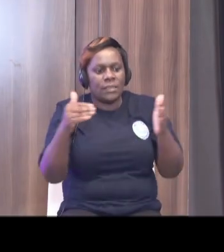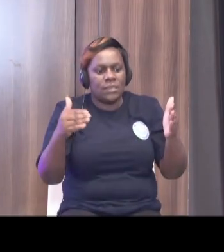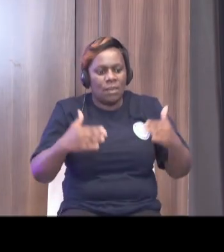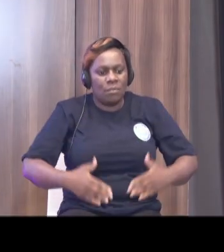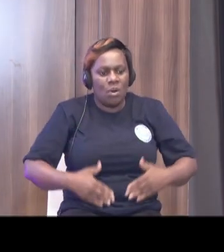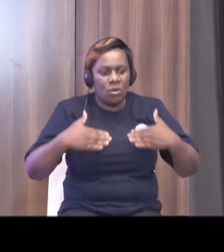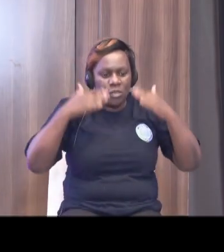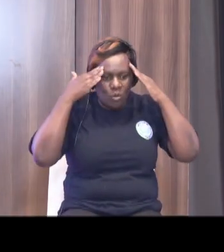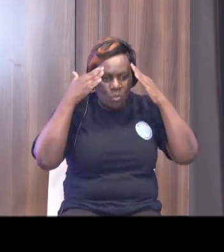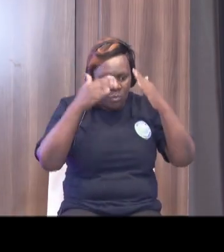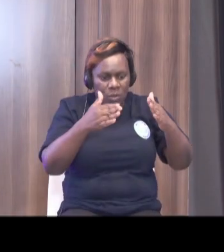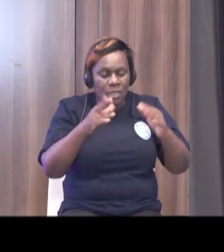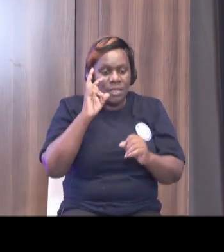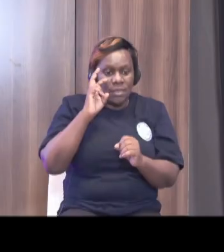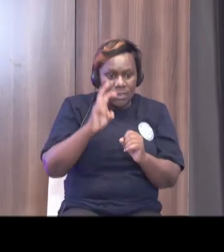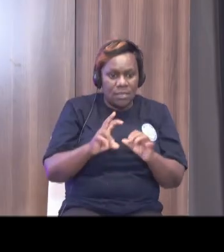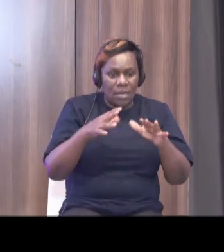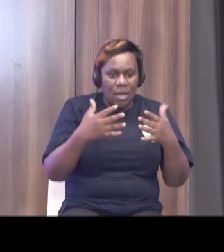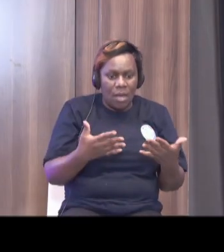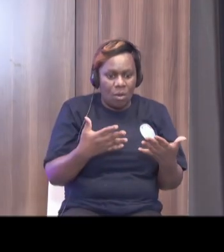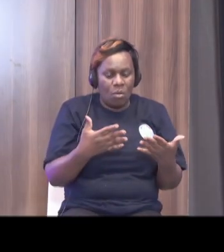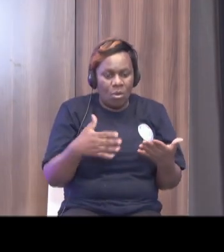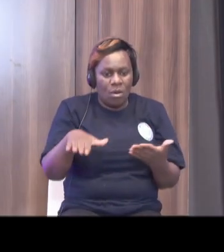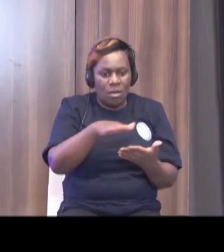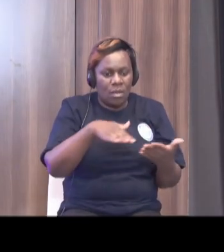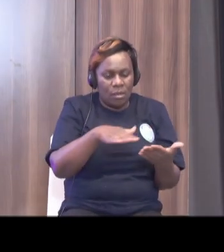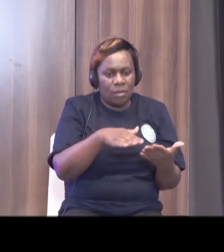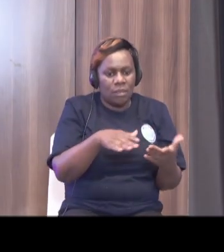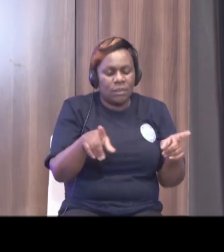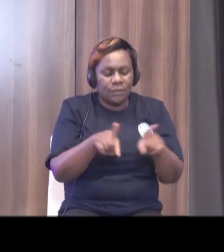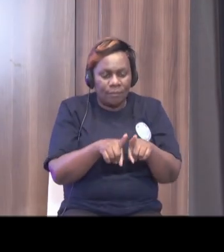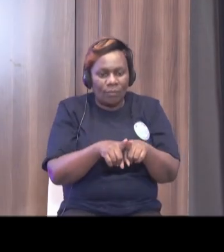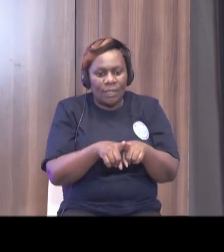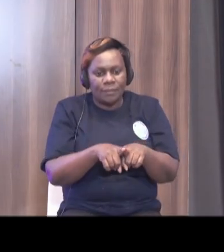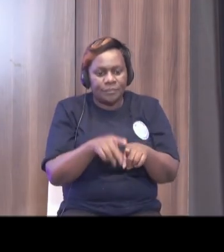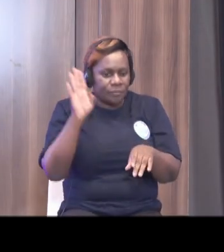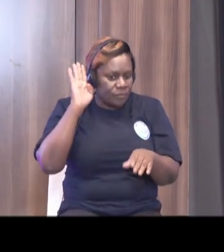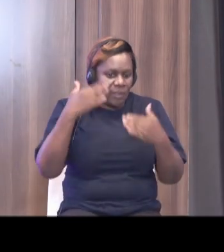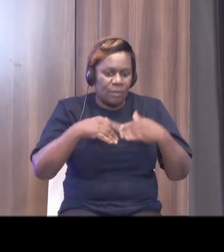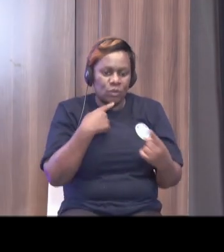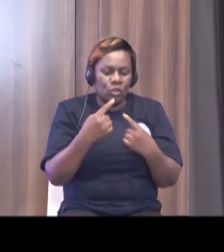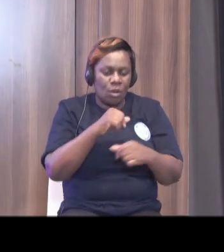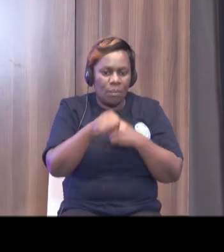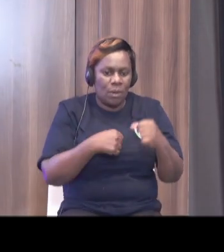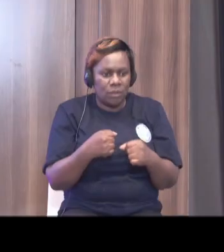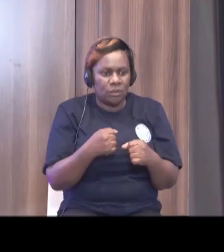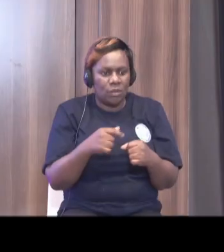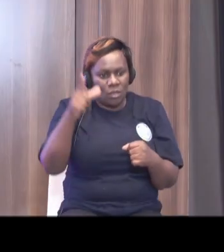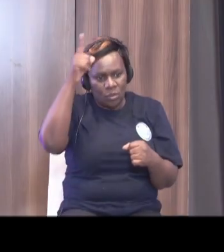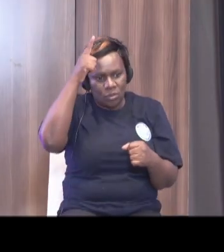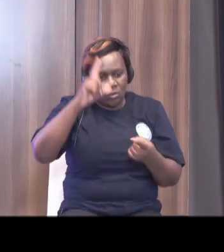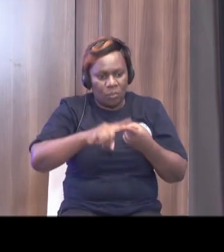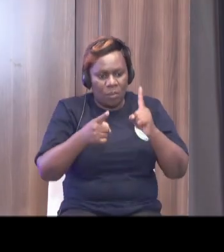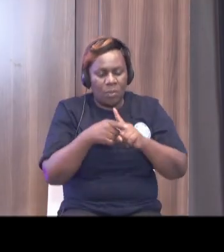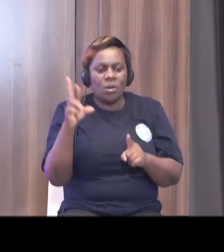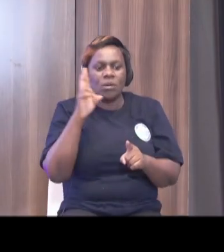on the x-axis to see what concentration that corresponds to. And so when you hear people talk about serologic thresholds of